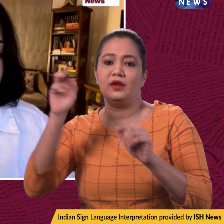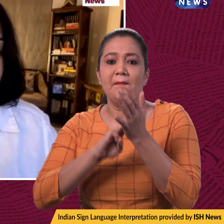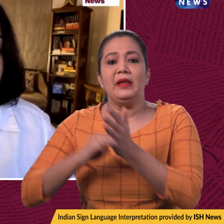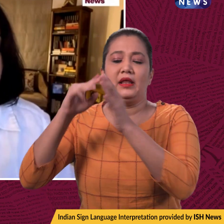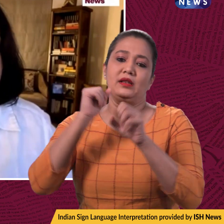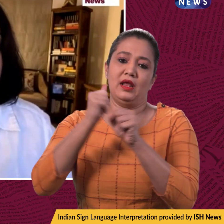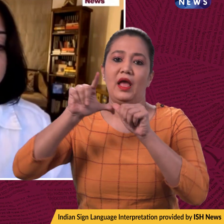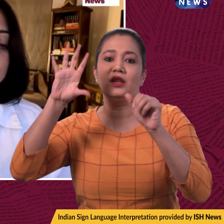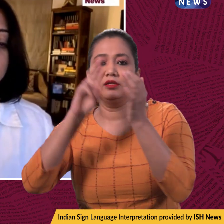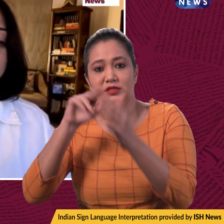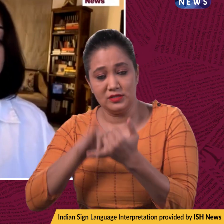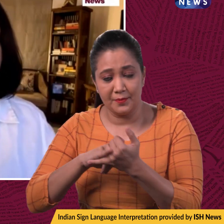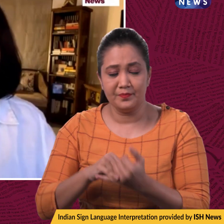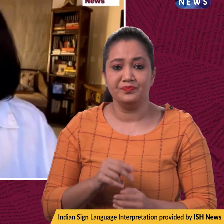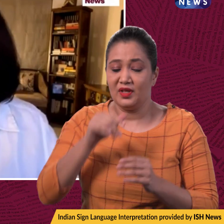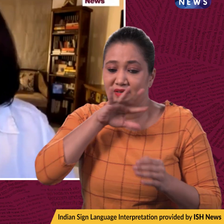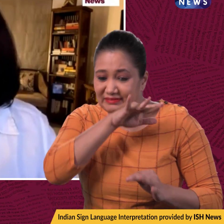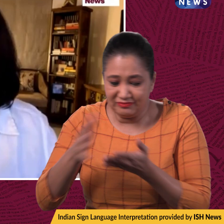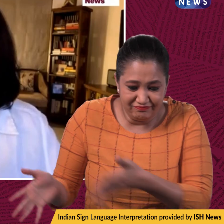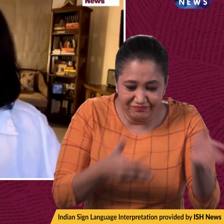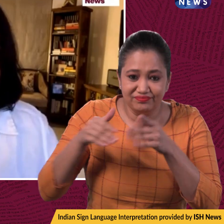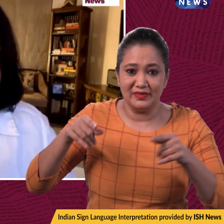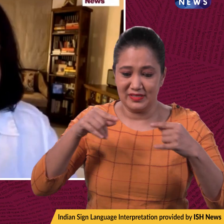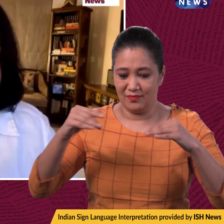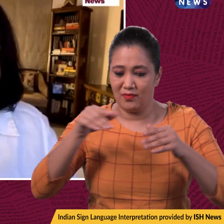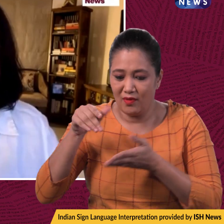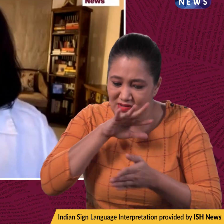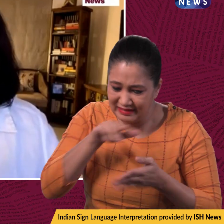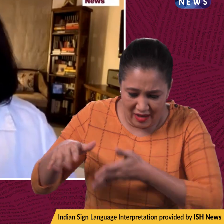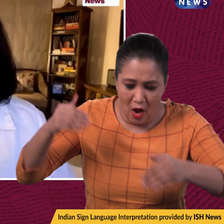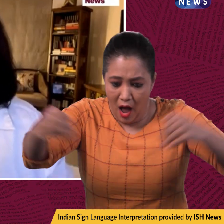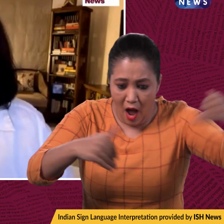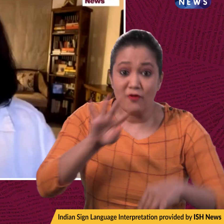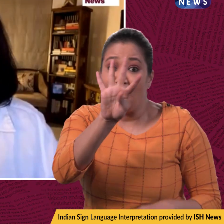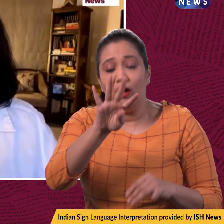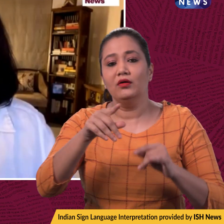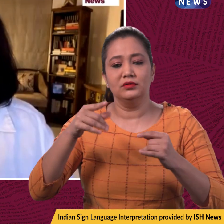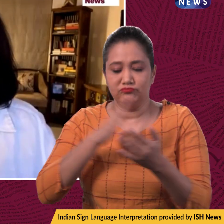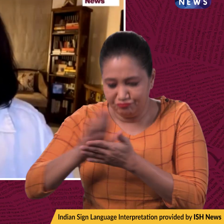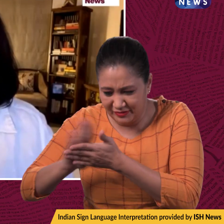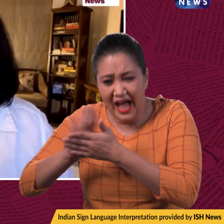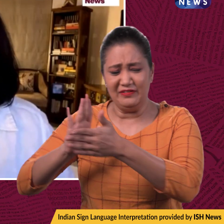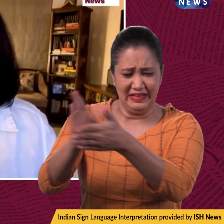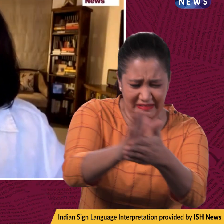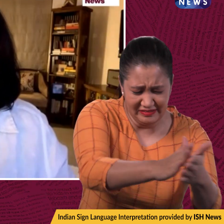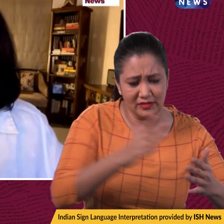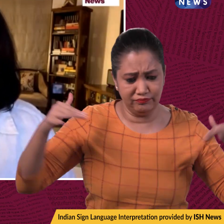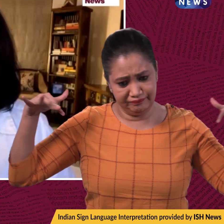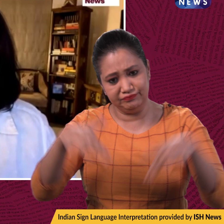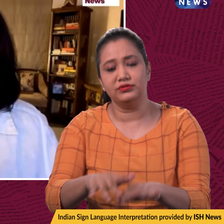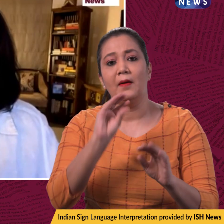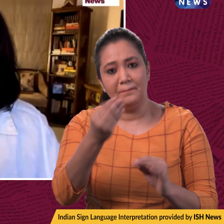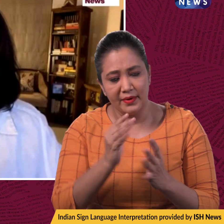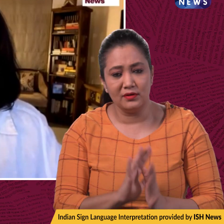of water." He said the wastewater from the 4 drains falling in the Yamuna is being treated. In addition, sewer connections are